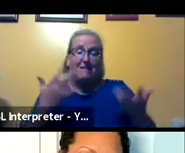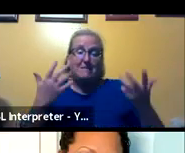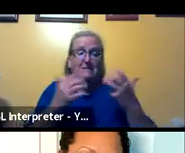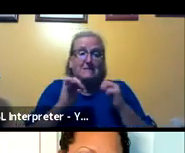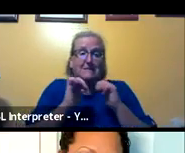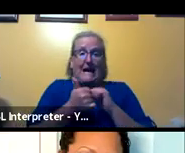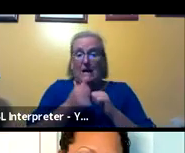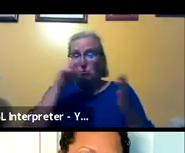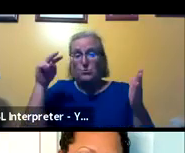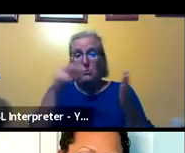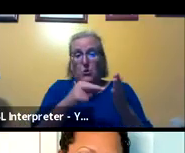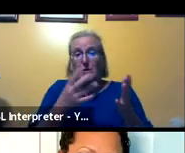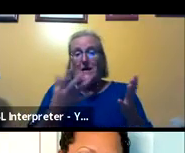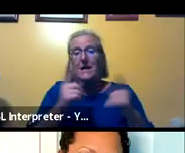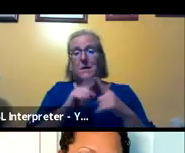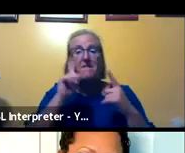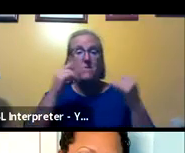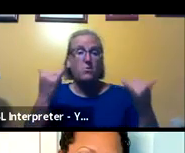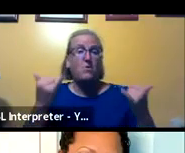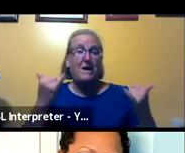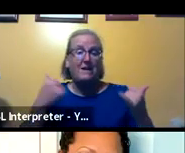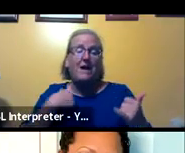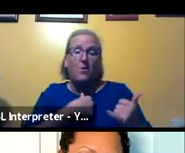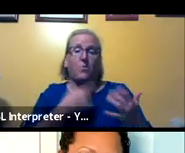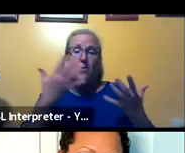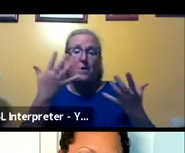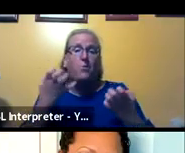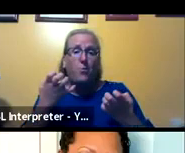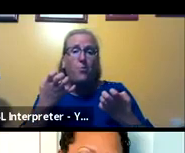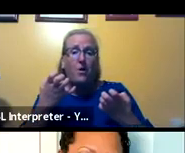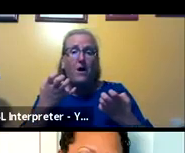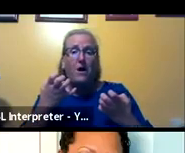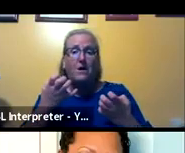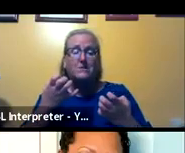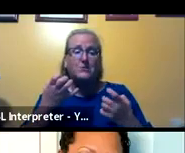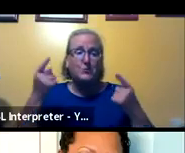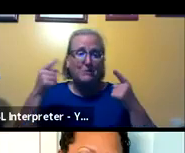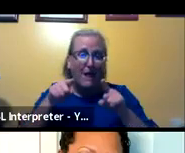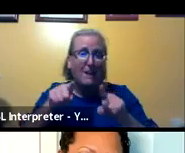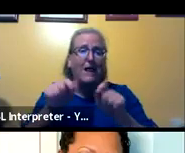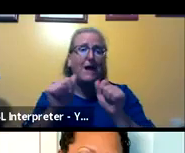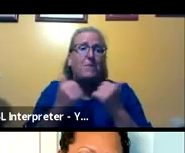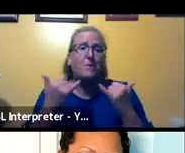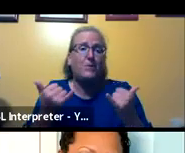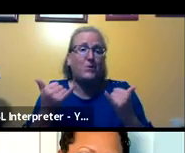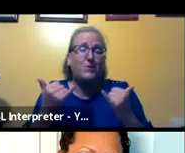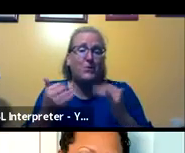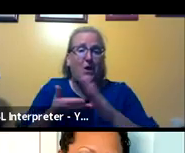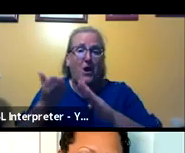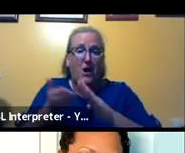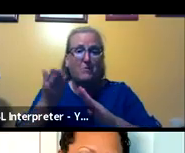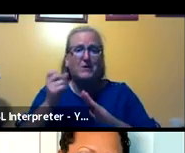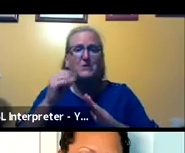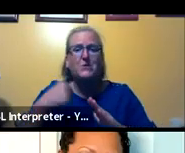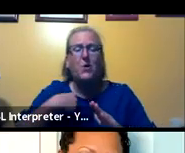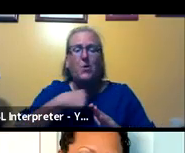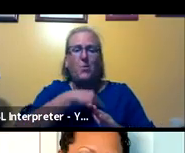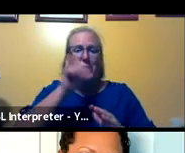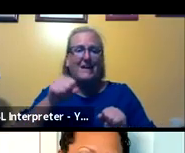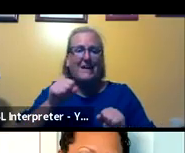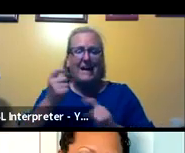standpoint. But for now, we did want to align them with the current operations so that we could just mitigate the barriers that